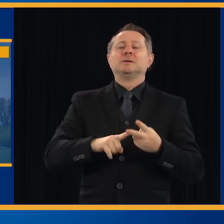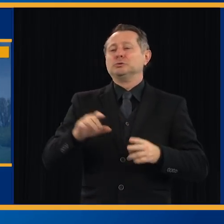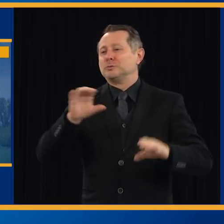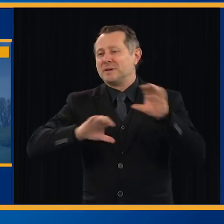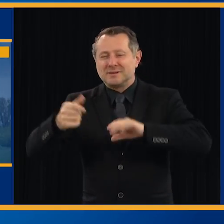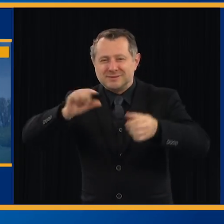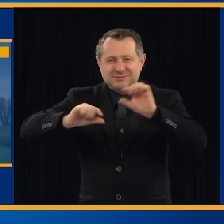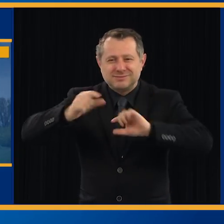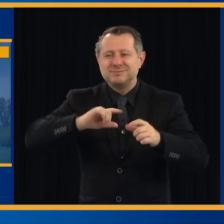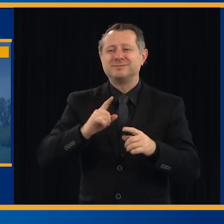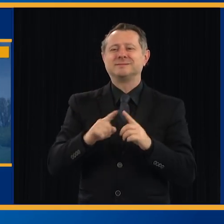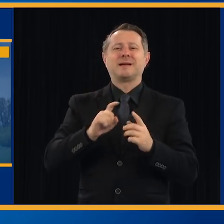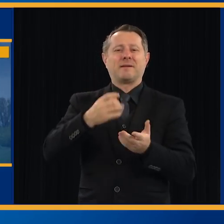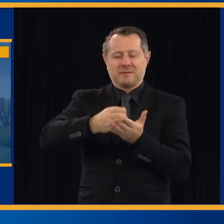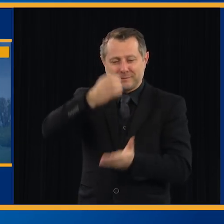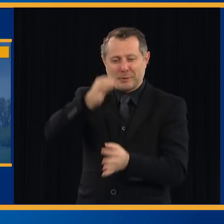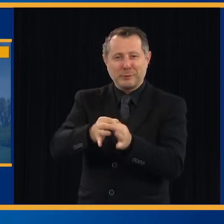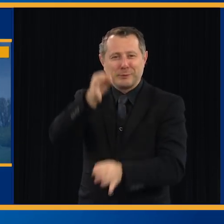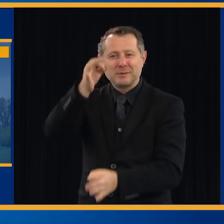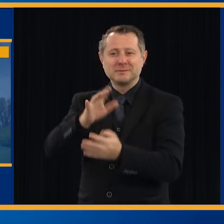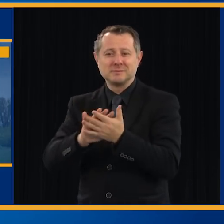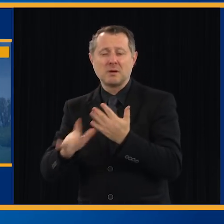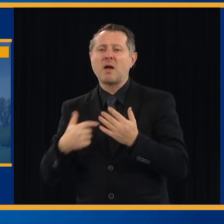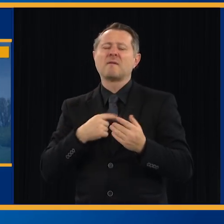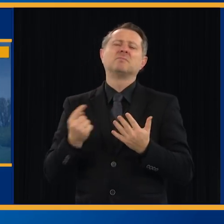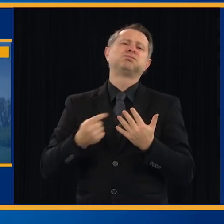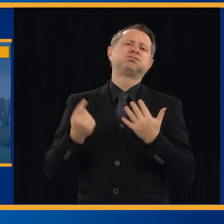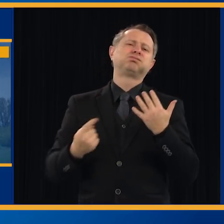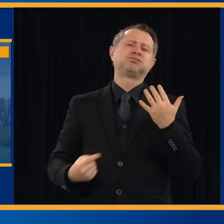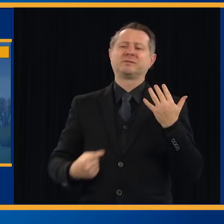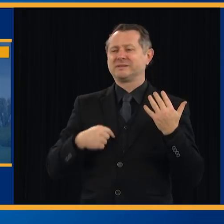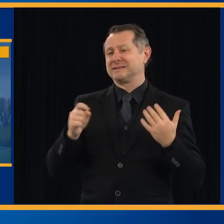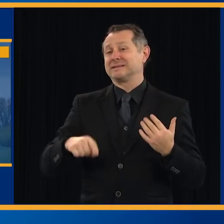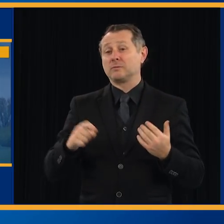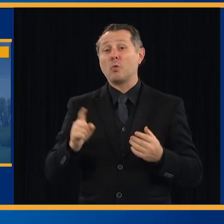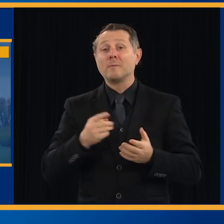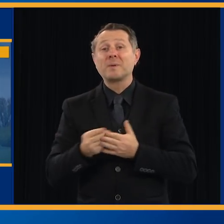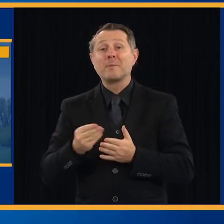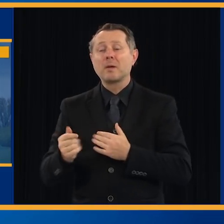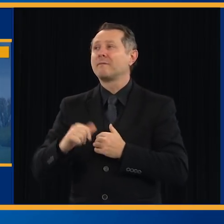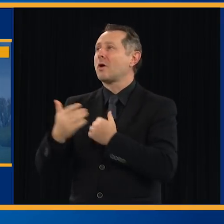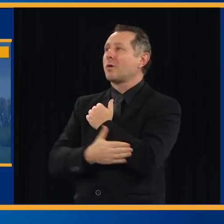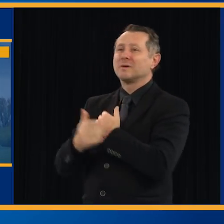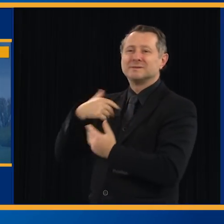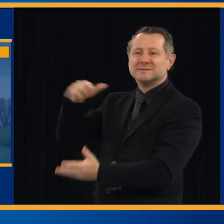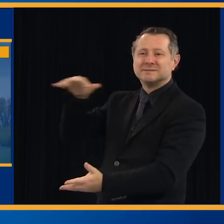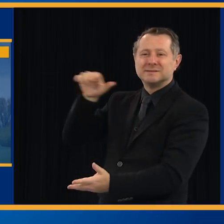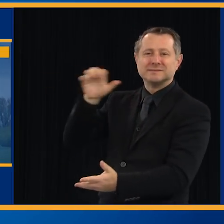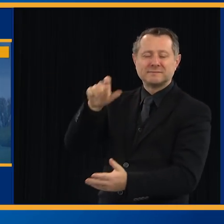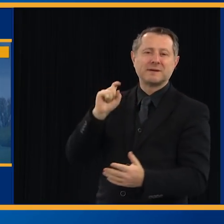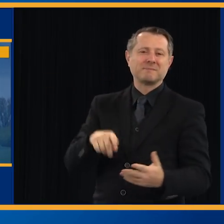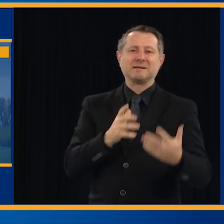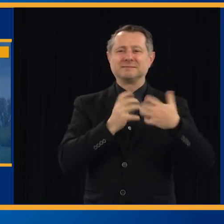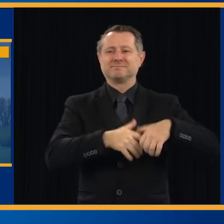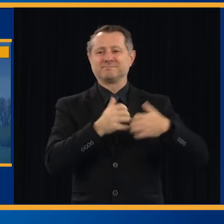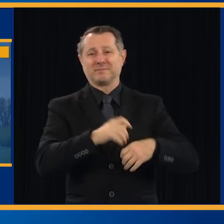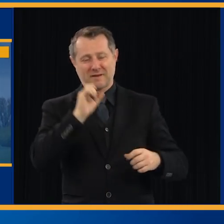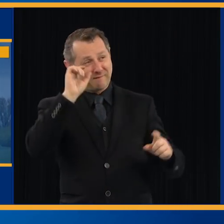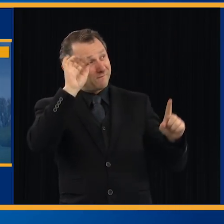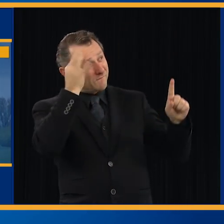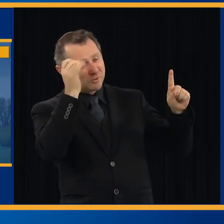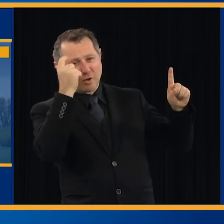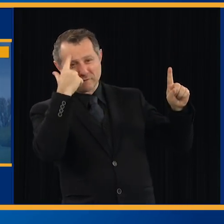do tests, and the chemicals are made in other countries. So we have to do this with the federal government. I spoke to the head